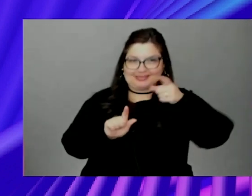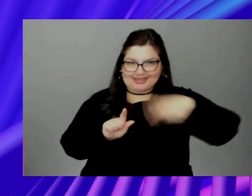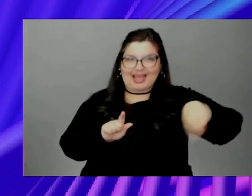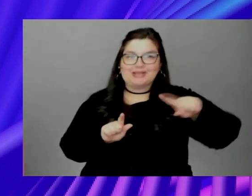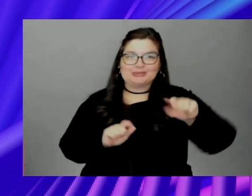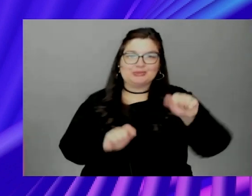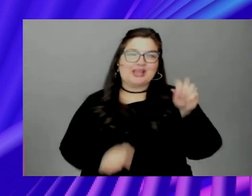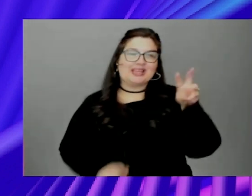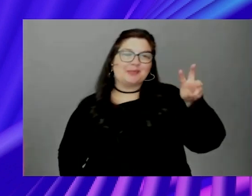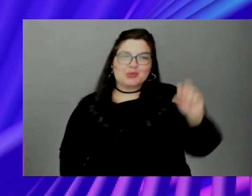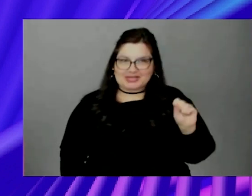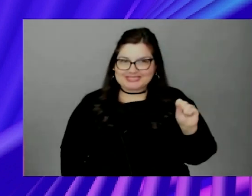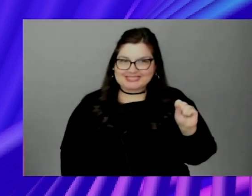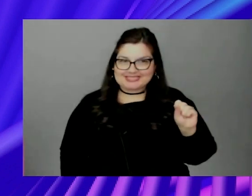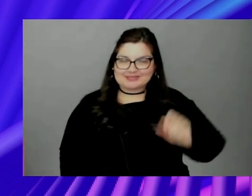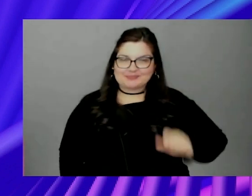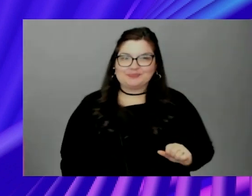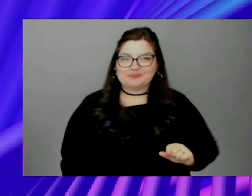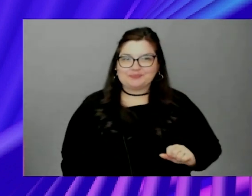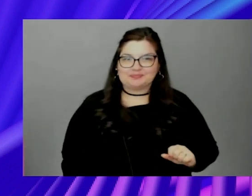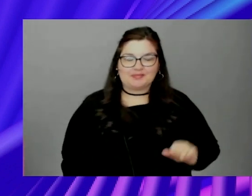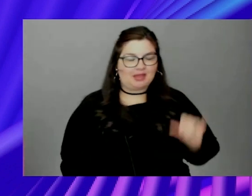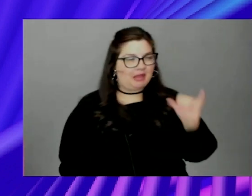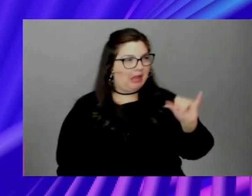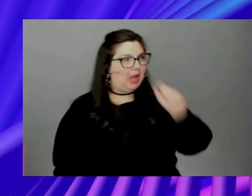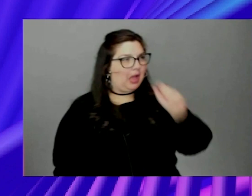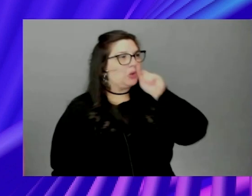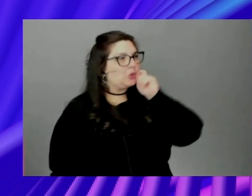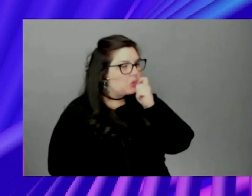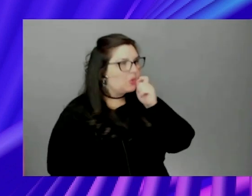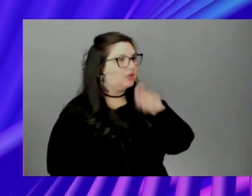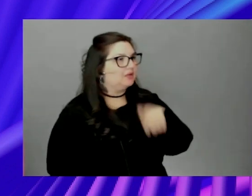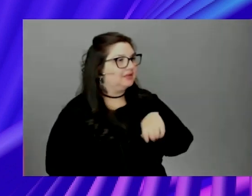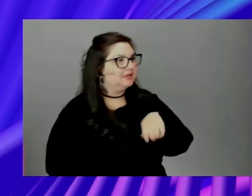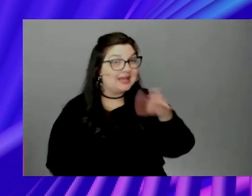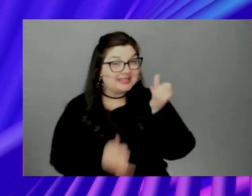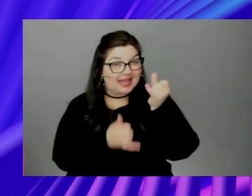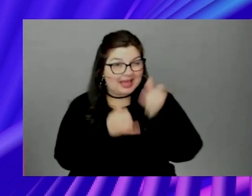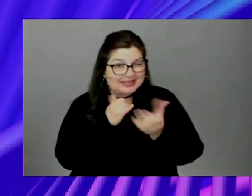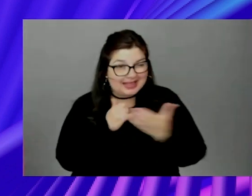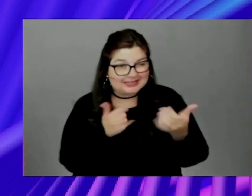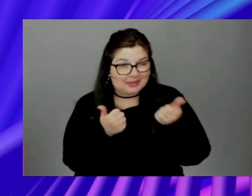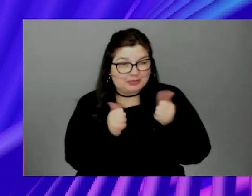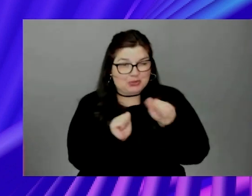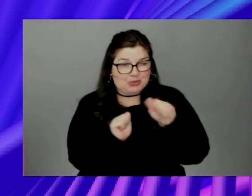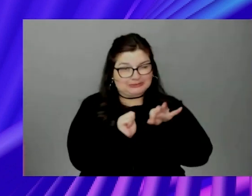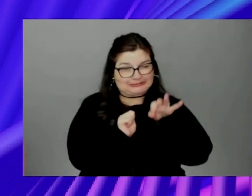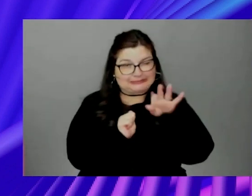AWS. Cool. Now, the last thing I want to try to squeeze in here.